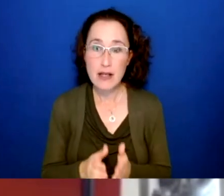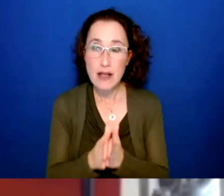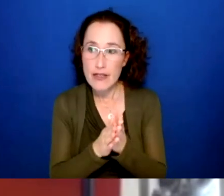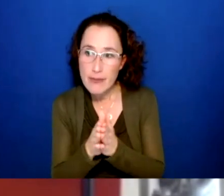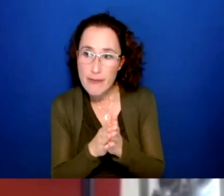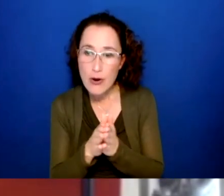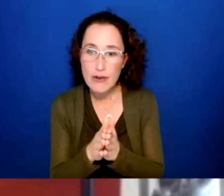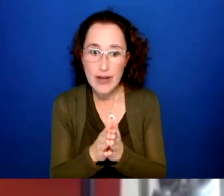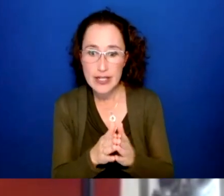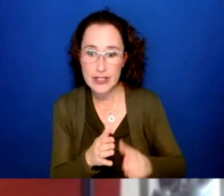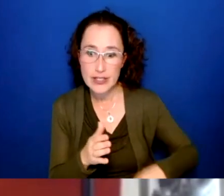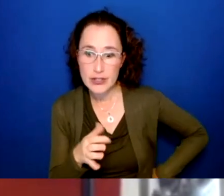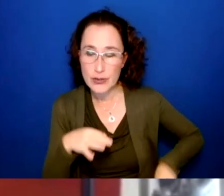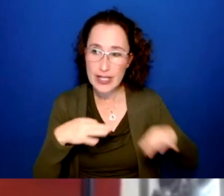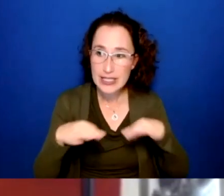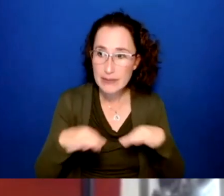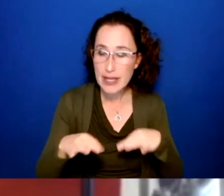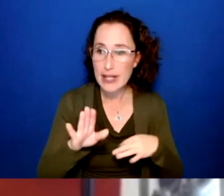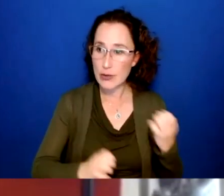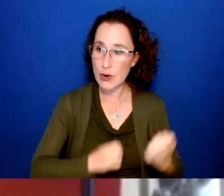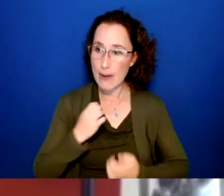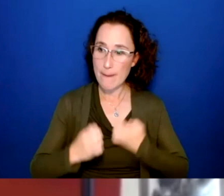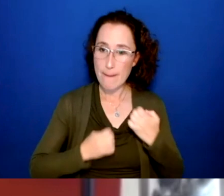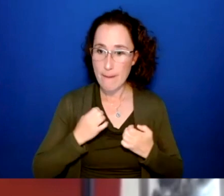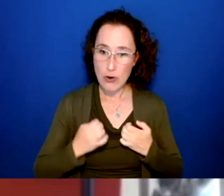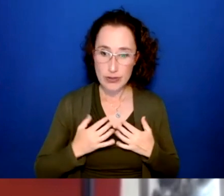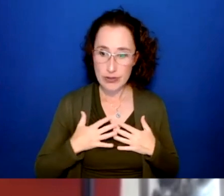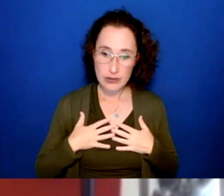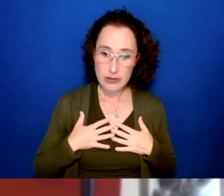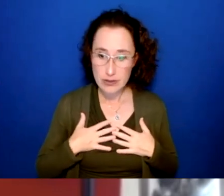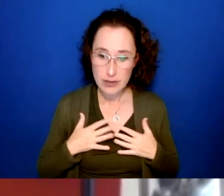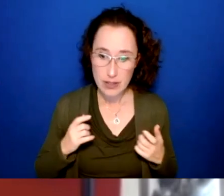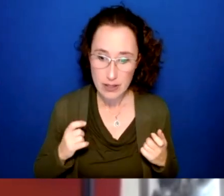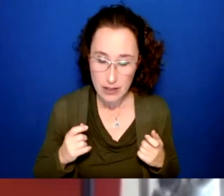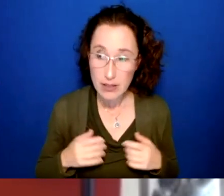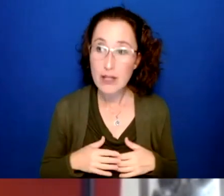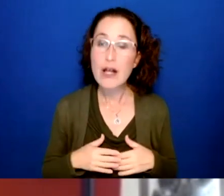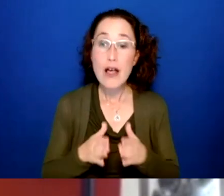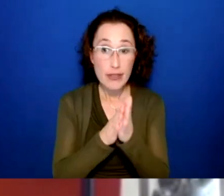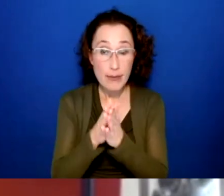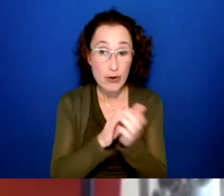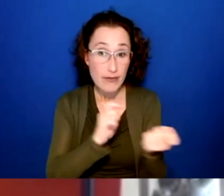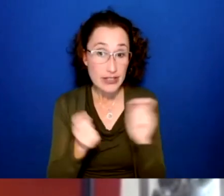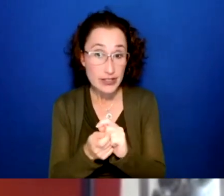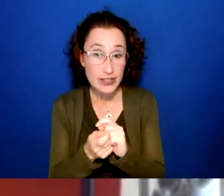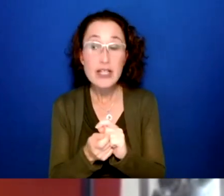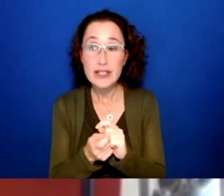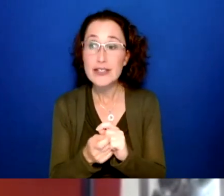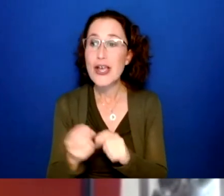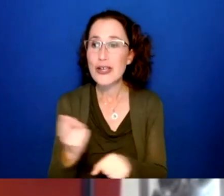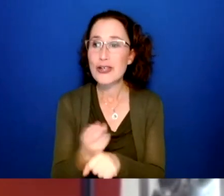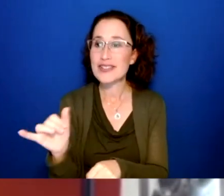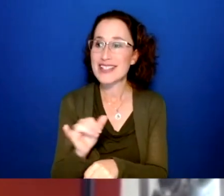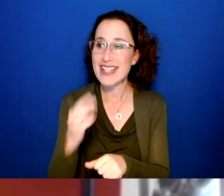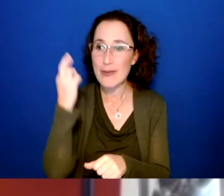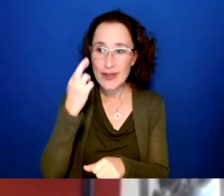justify and rationalize your changing emotional state changes. When the motivation changes, you pluck those same reasons and use them differently.